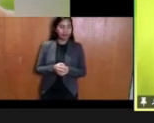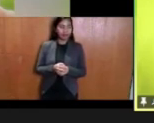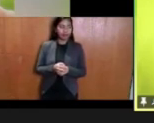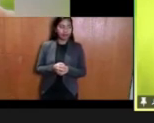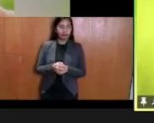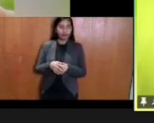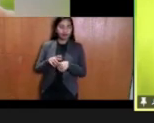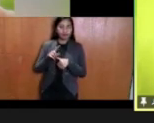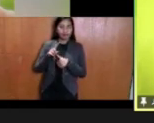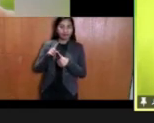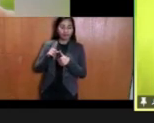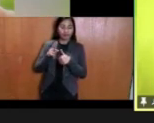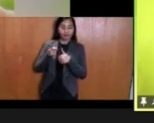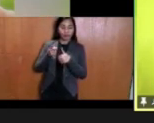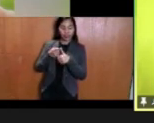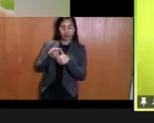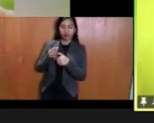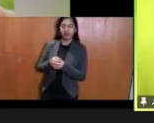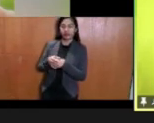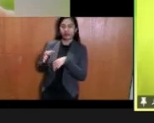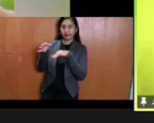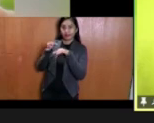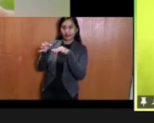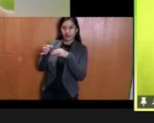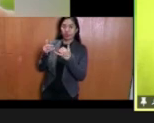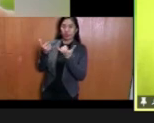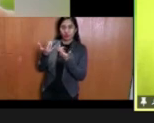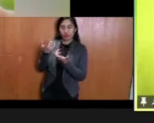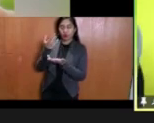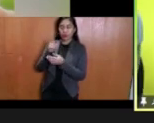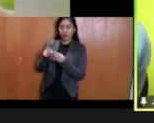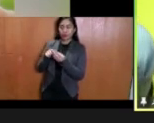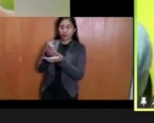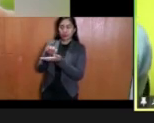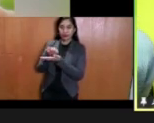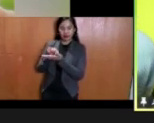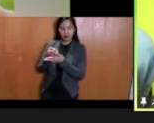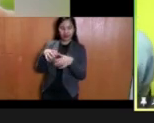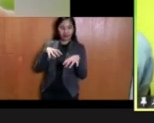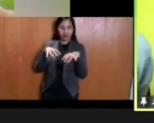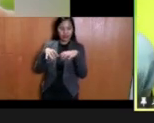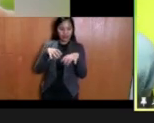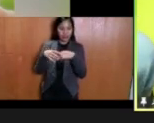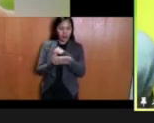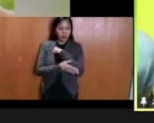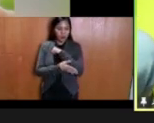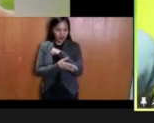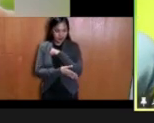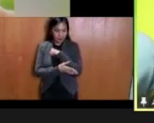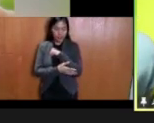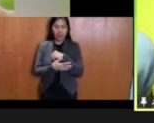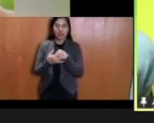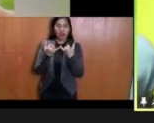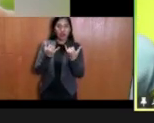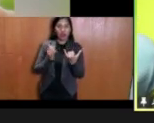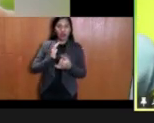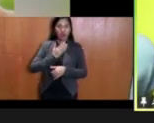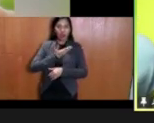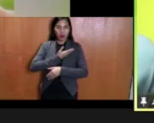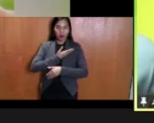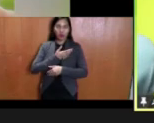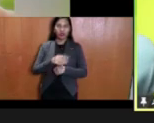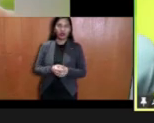We should be mindful of the economic activity in the country. So in our